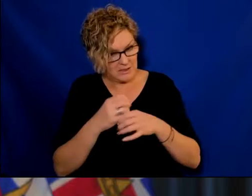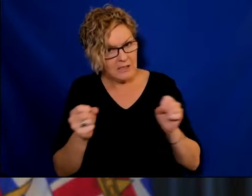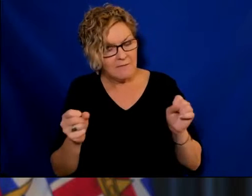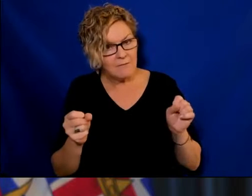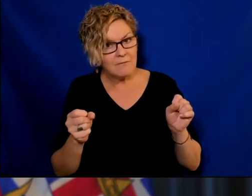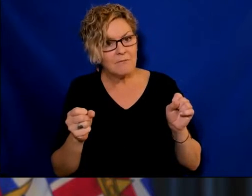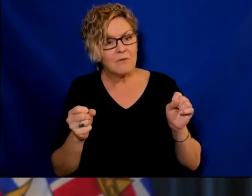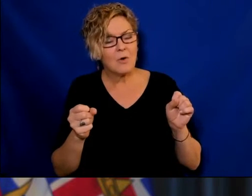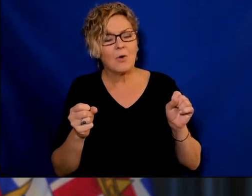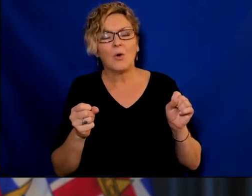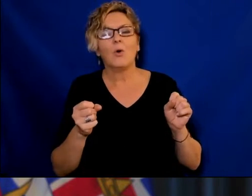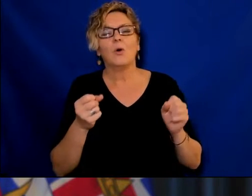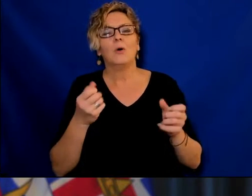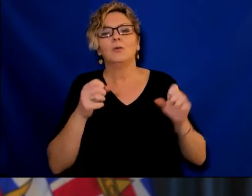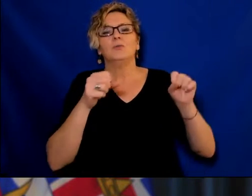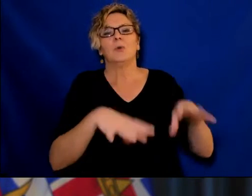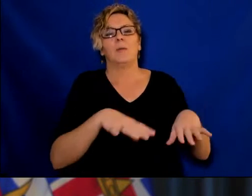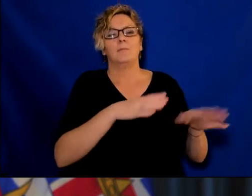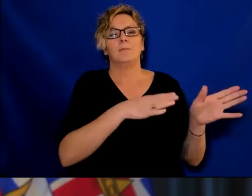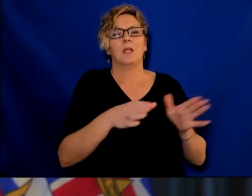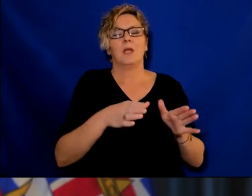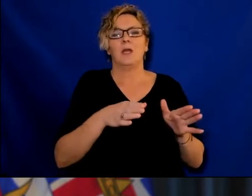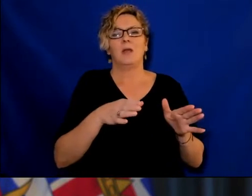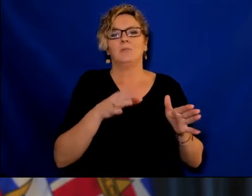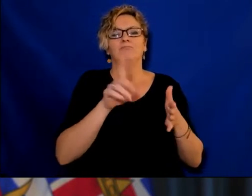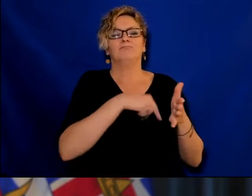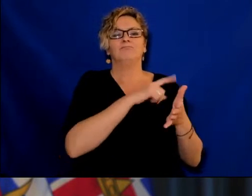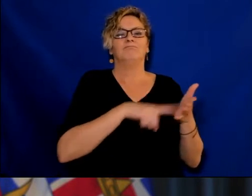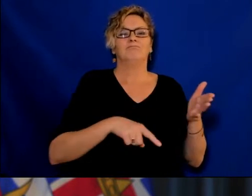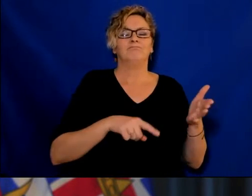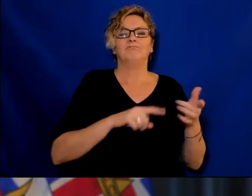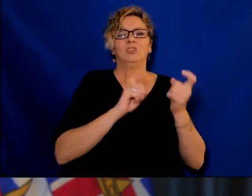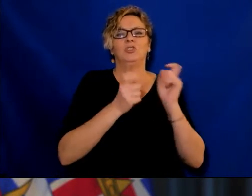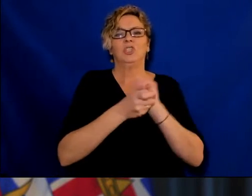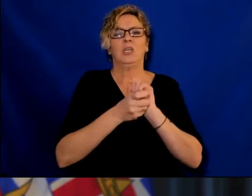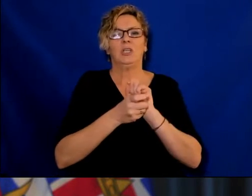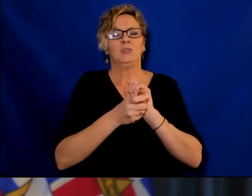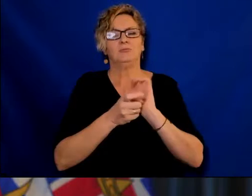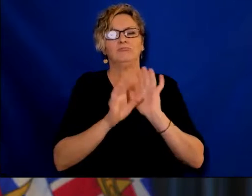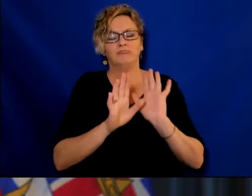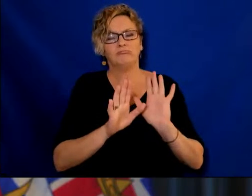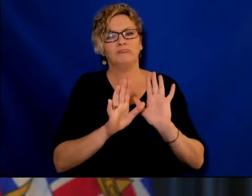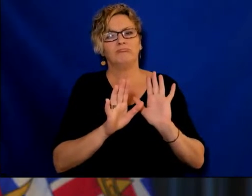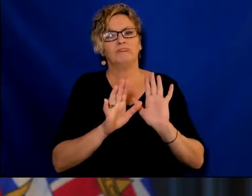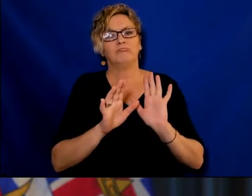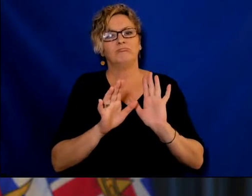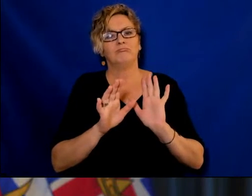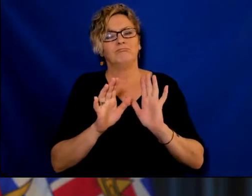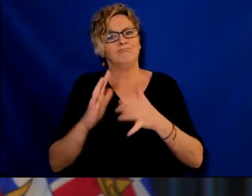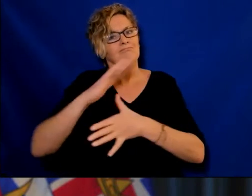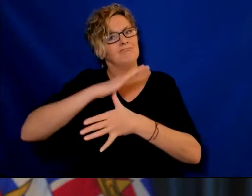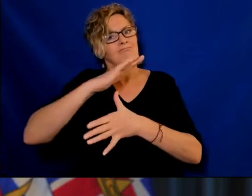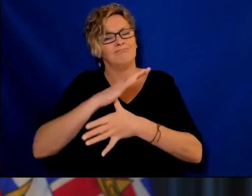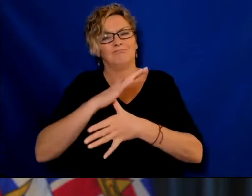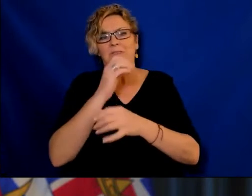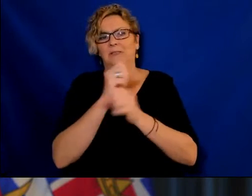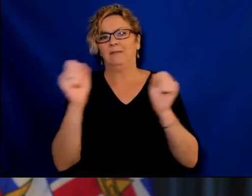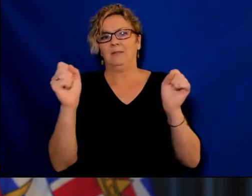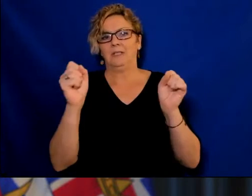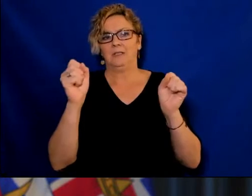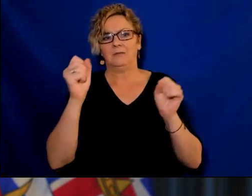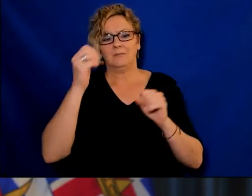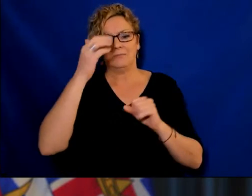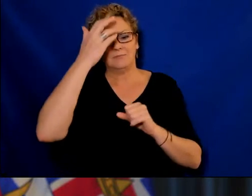all of the people in our communities, the people we love and the people we don't know, and that is especially necessary